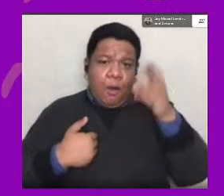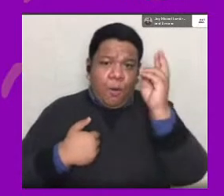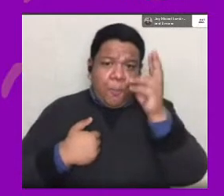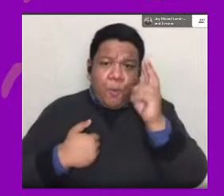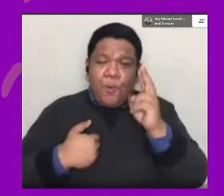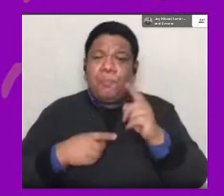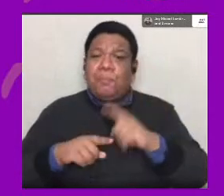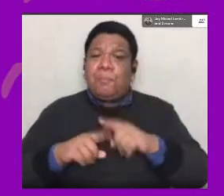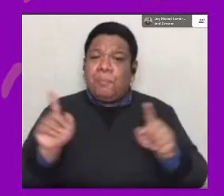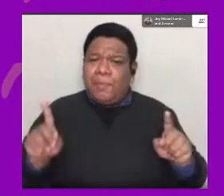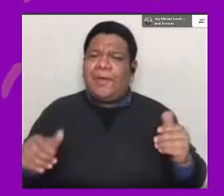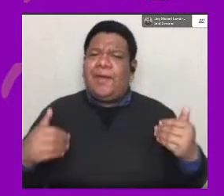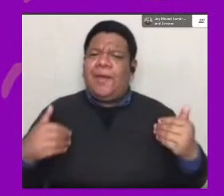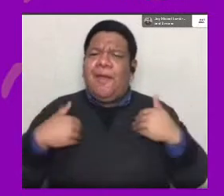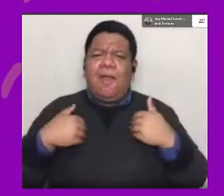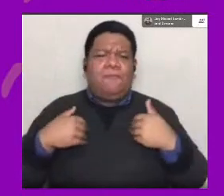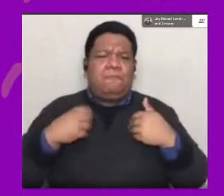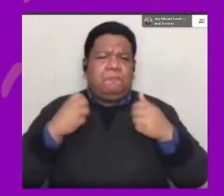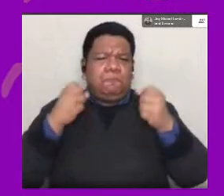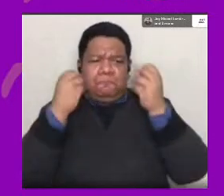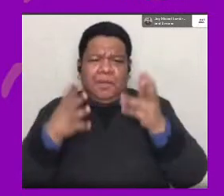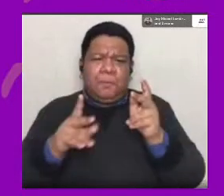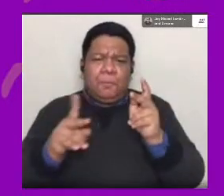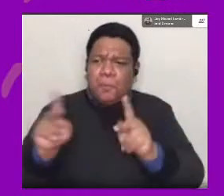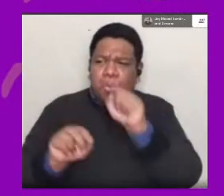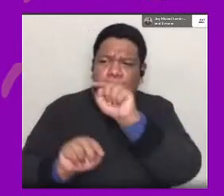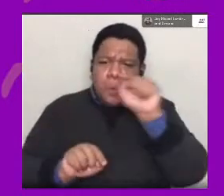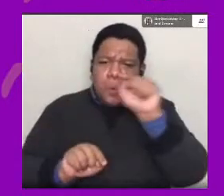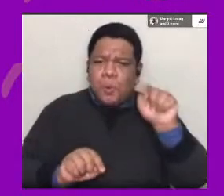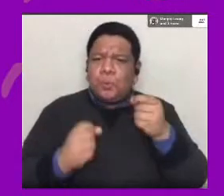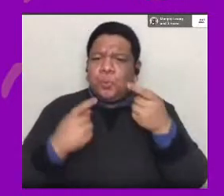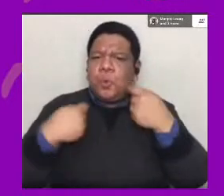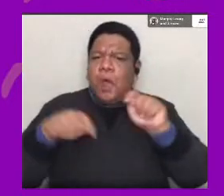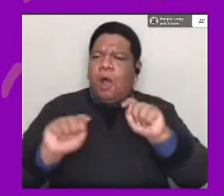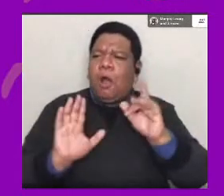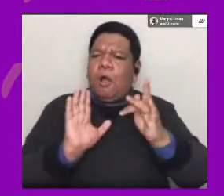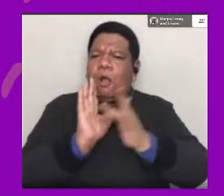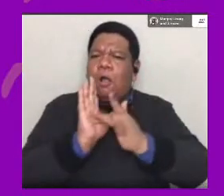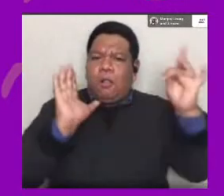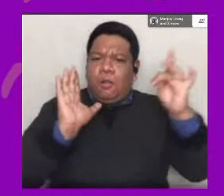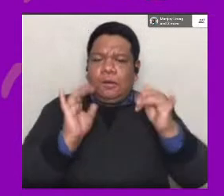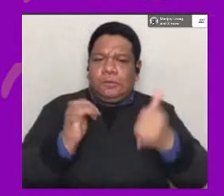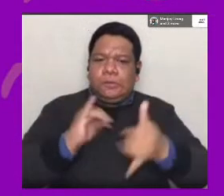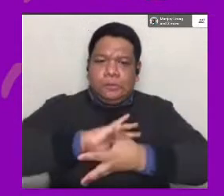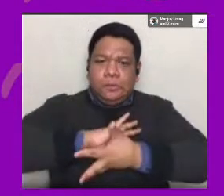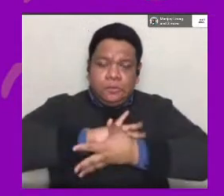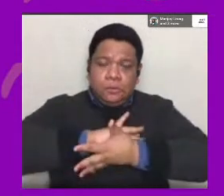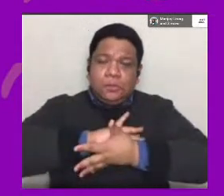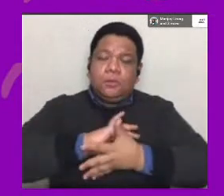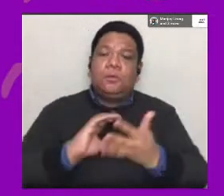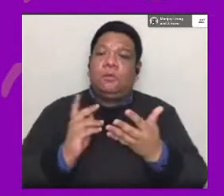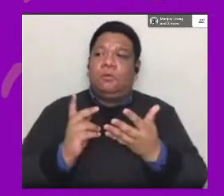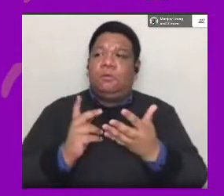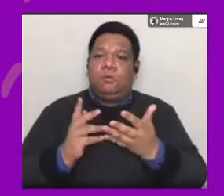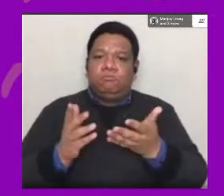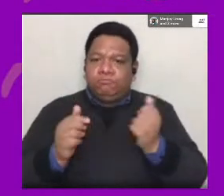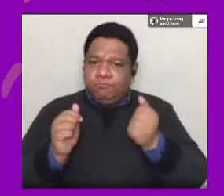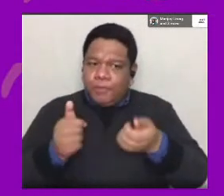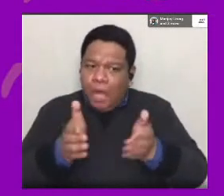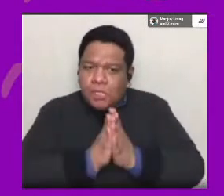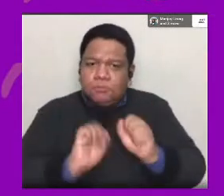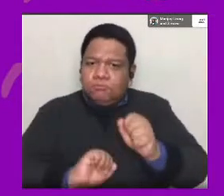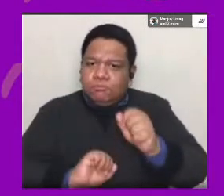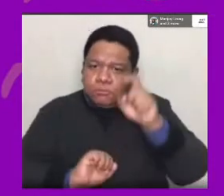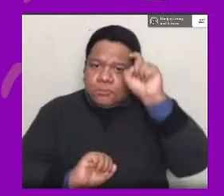be unscrupulous persons who will exploit this pandemic and ask for sexual favors